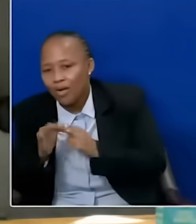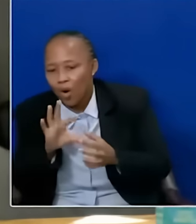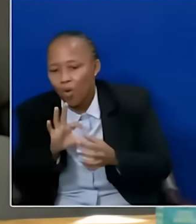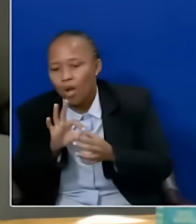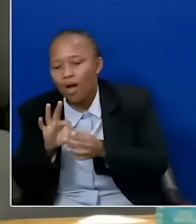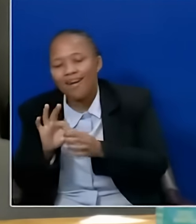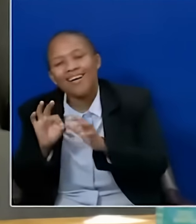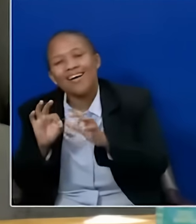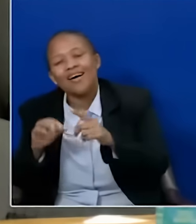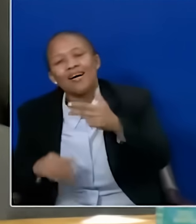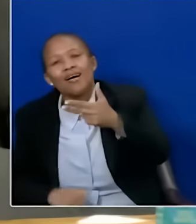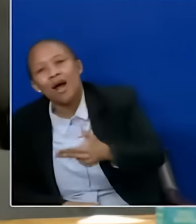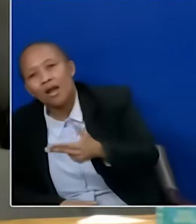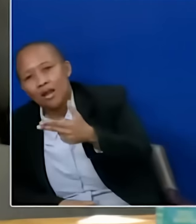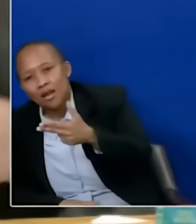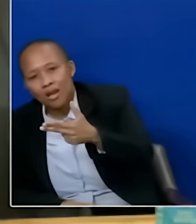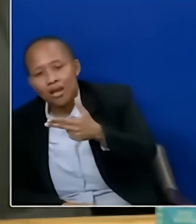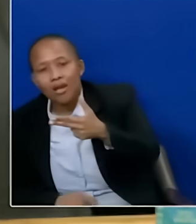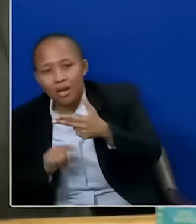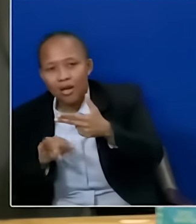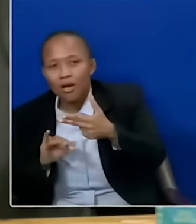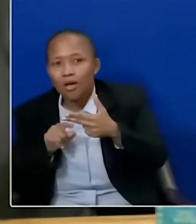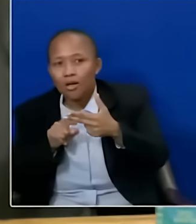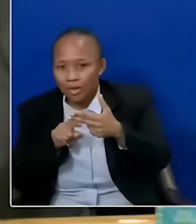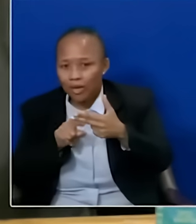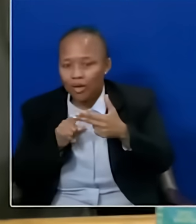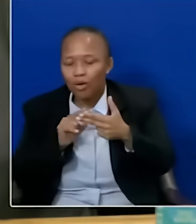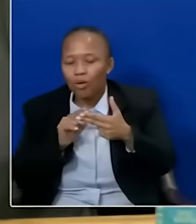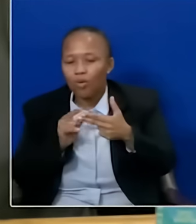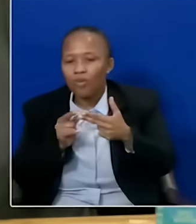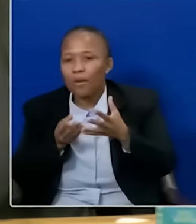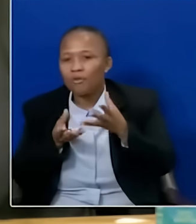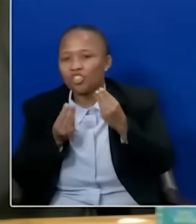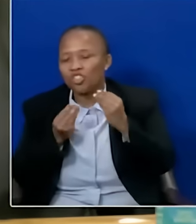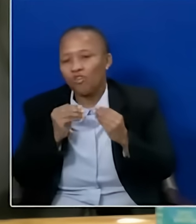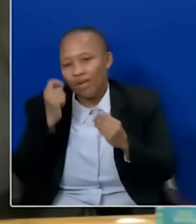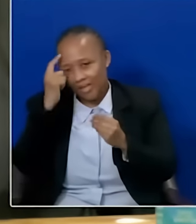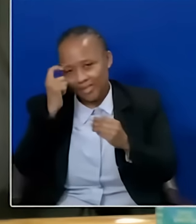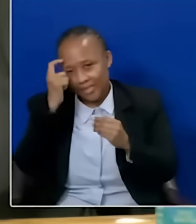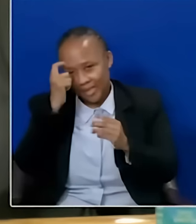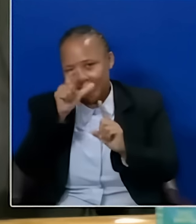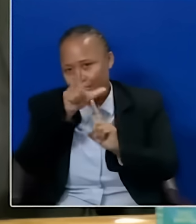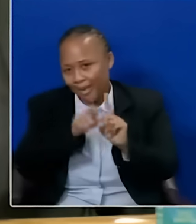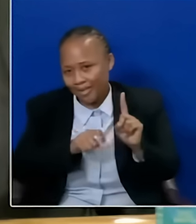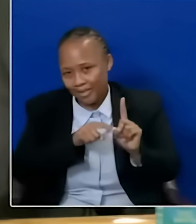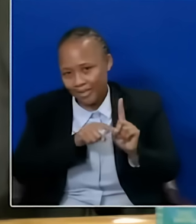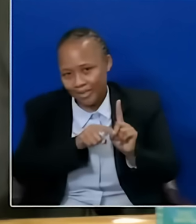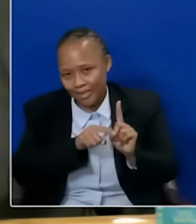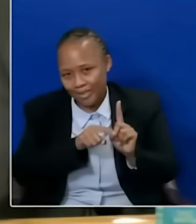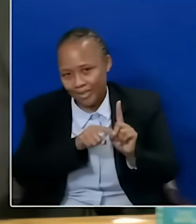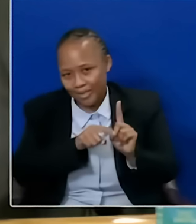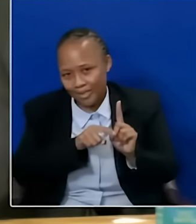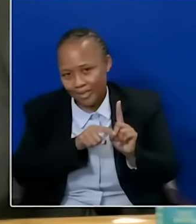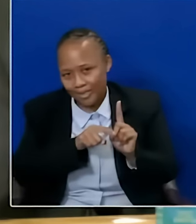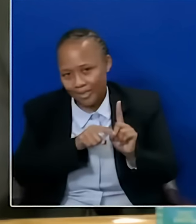the possession of which the suspects were found to cartridge cases that were also found in their possession at the time.